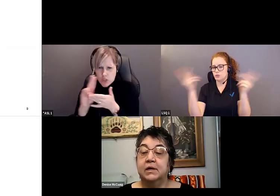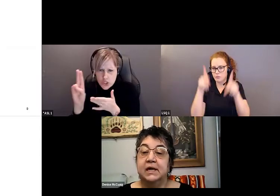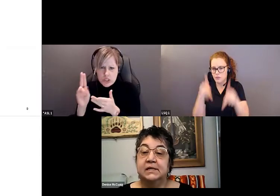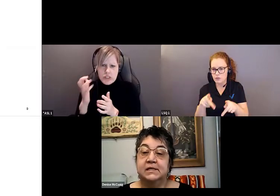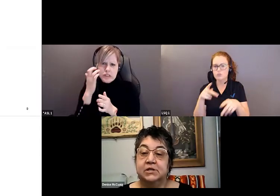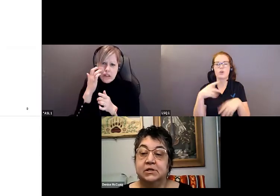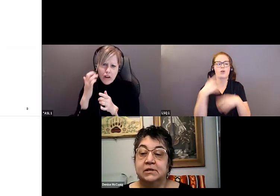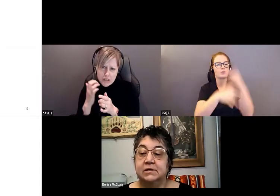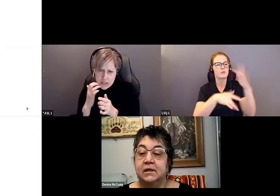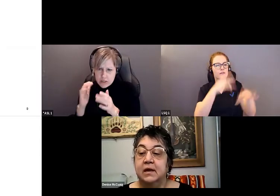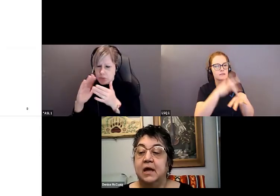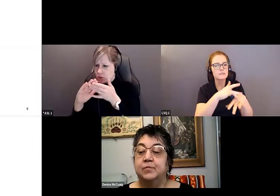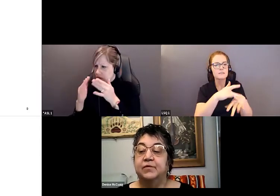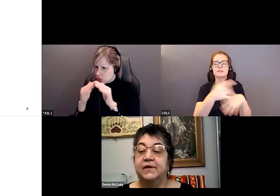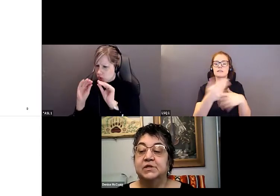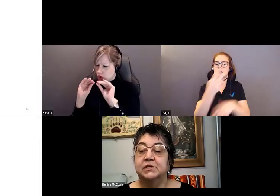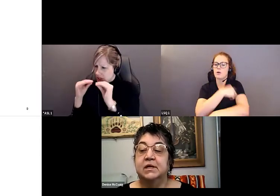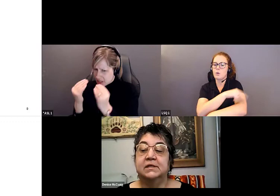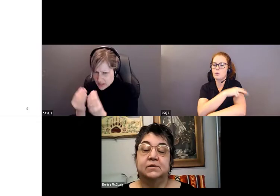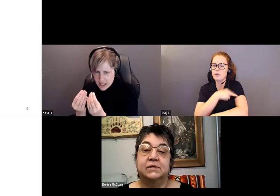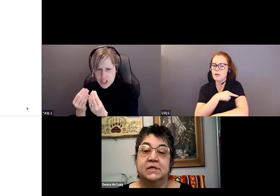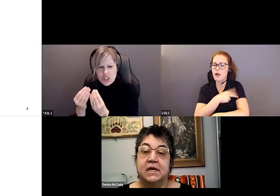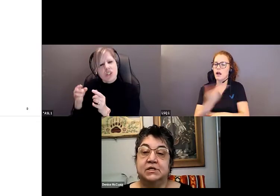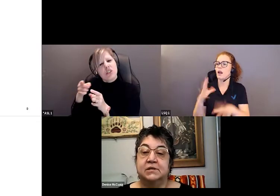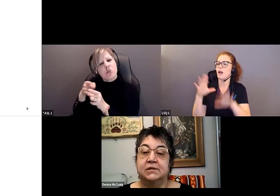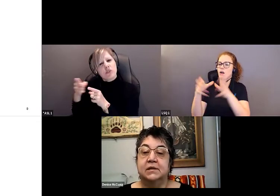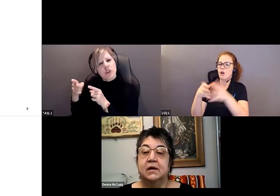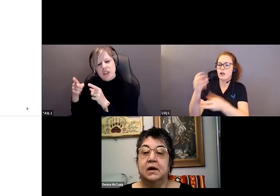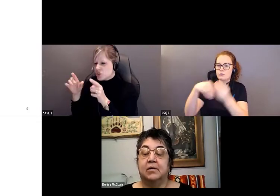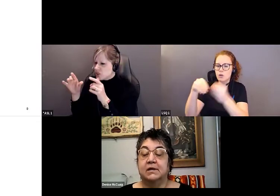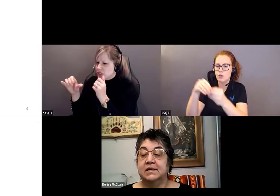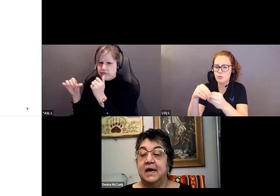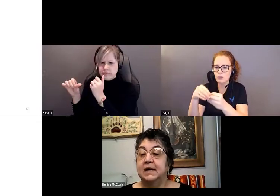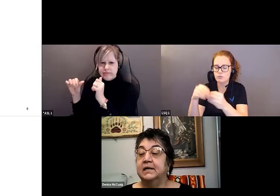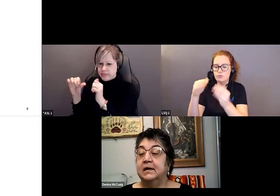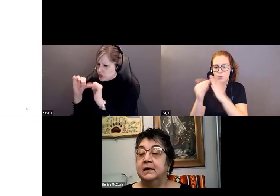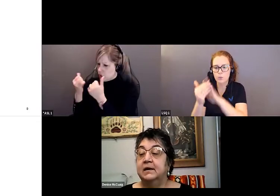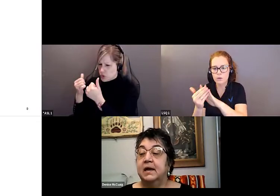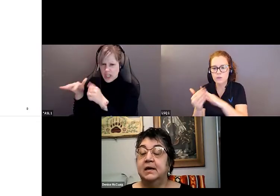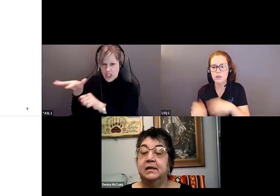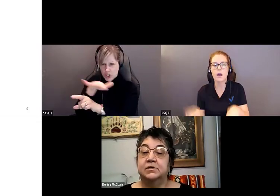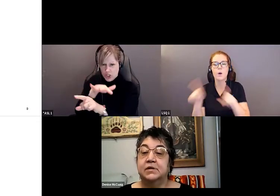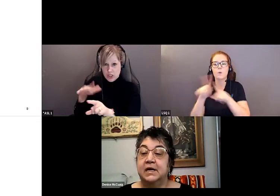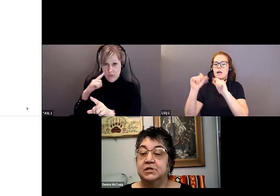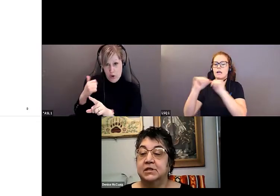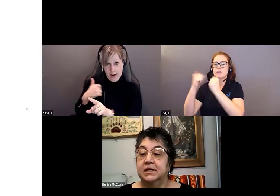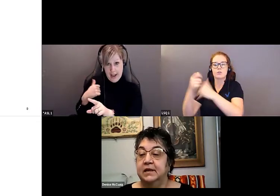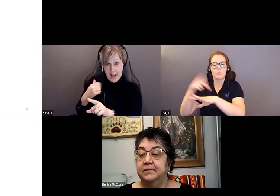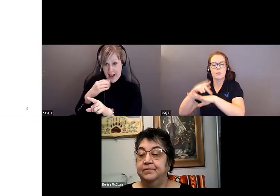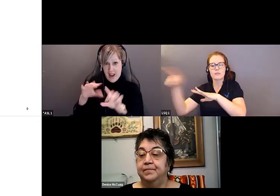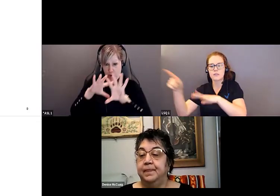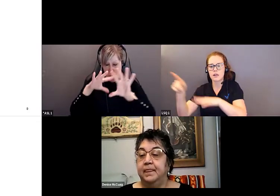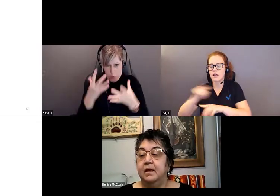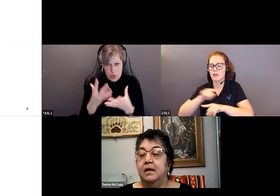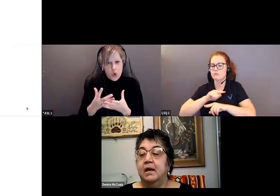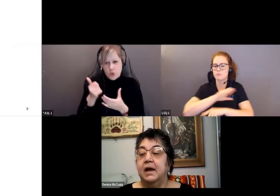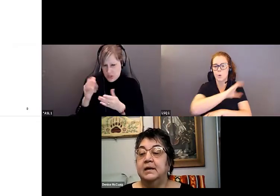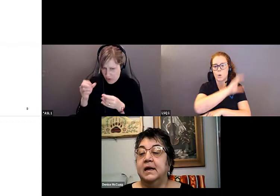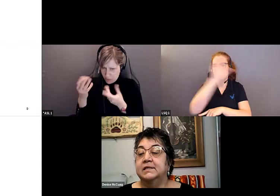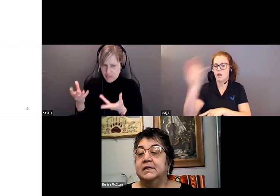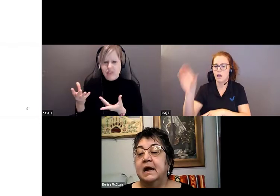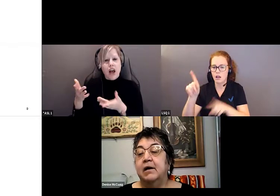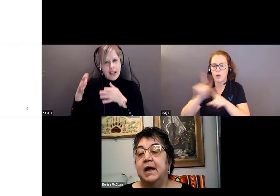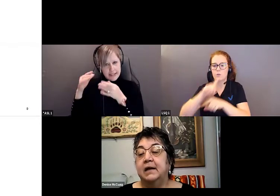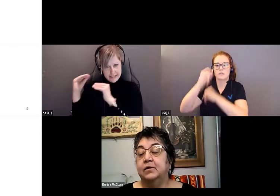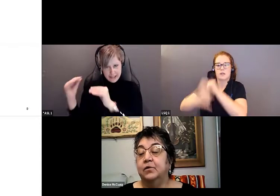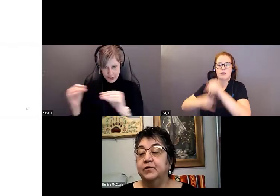community-based organizations, and professional associations across Canada and internationally. I'd